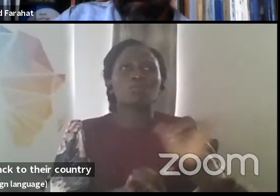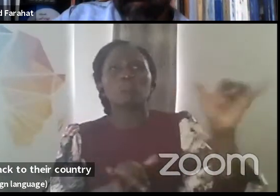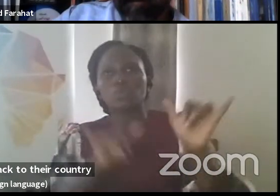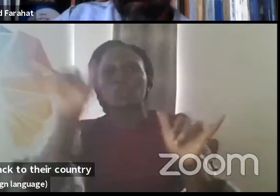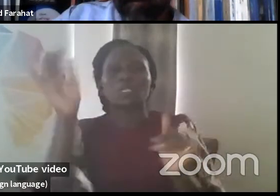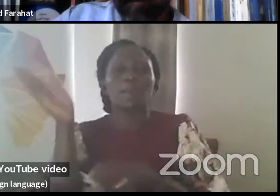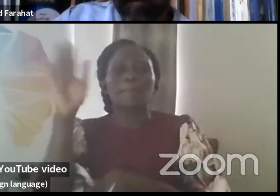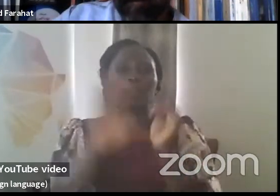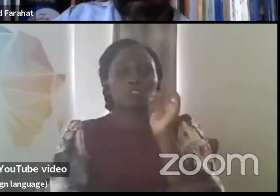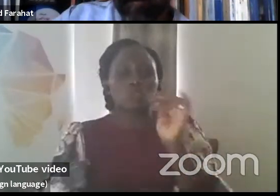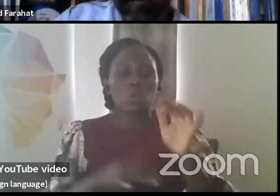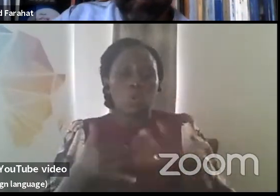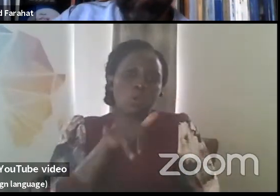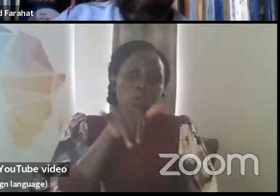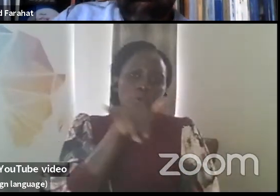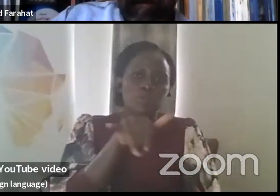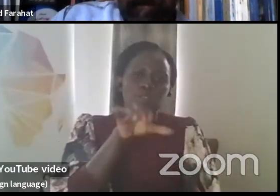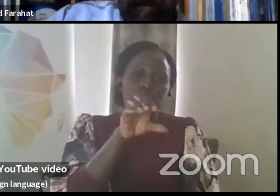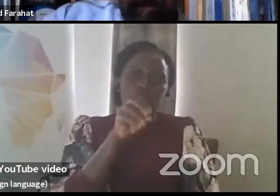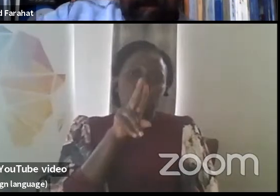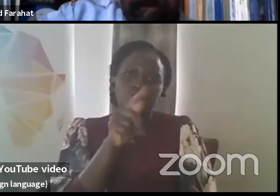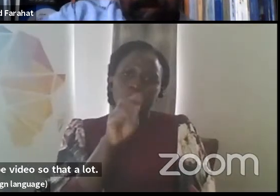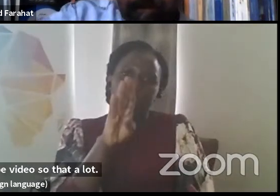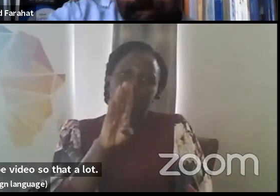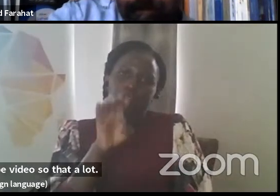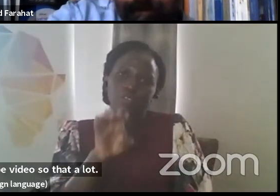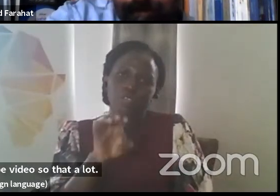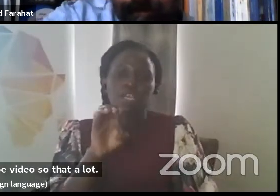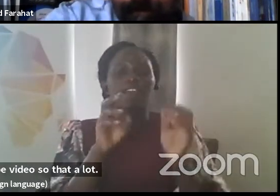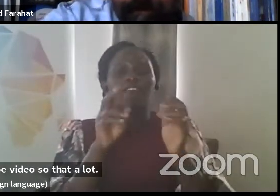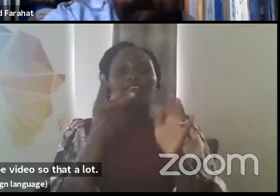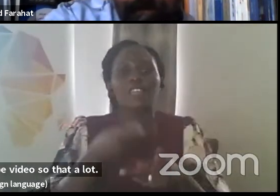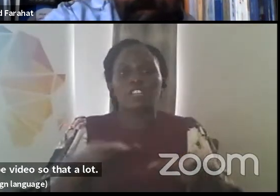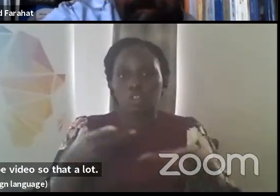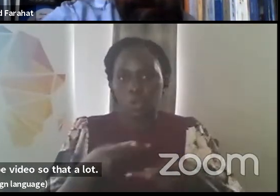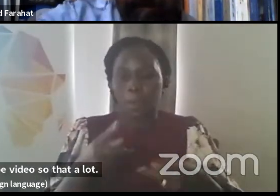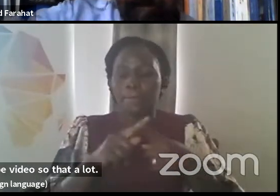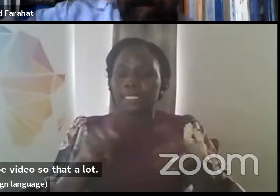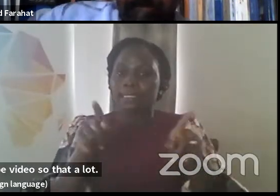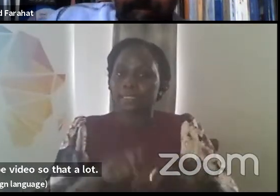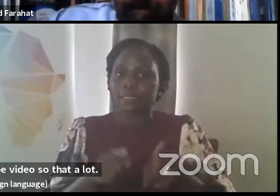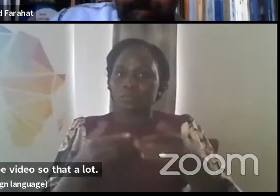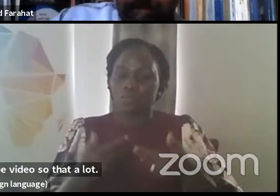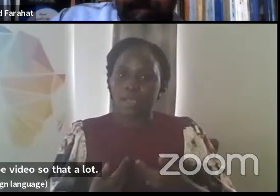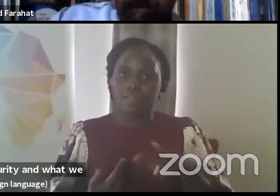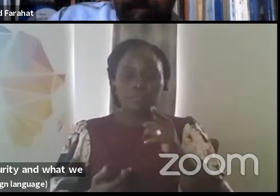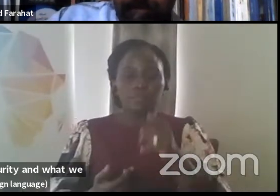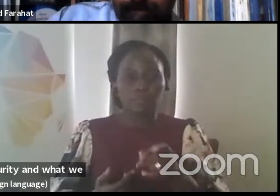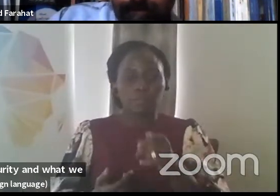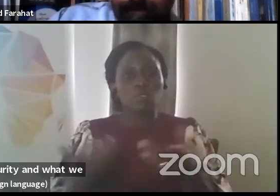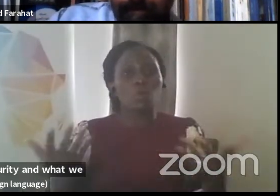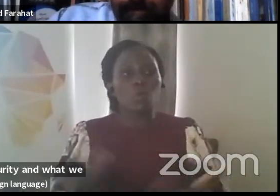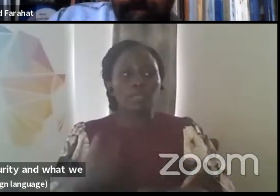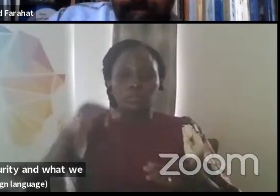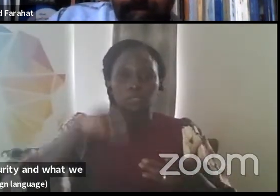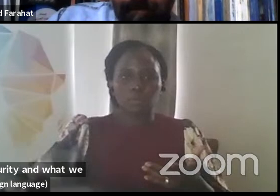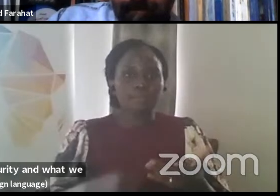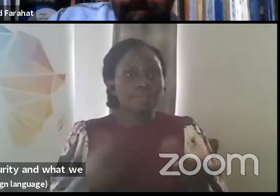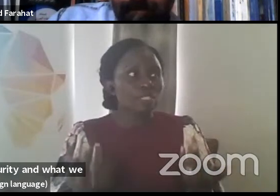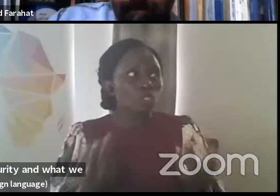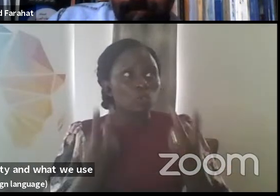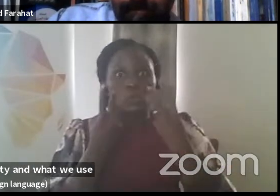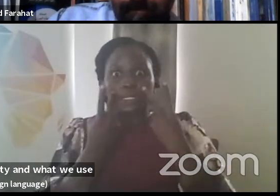YouTube video. We saw that a lot. But also, it's not only national security and what we used to see now, it's more